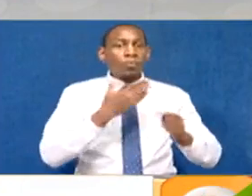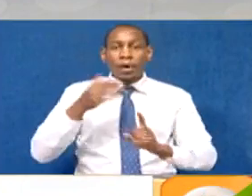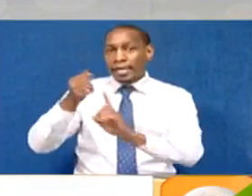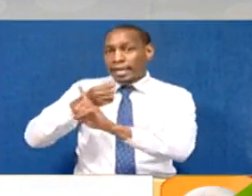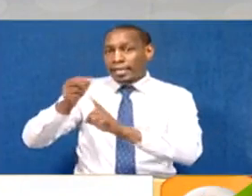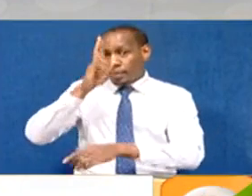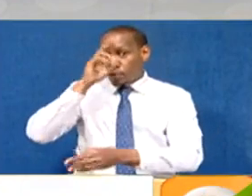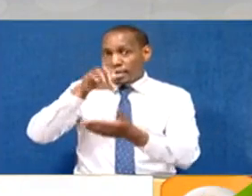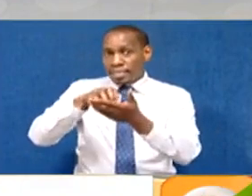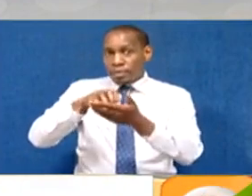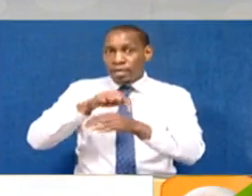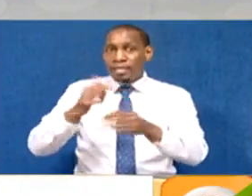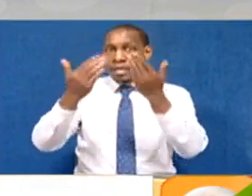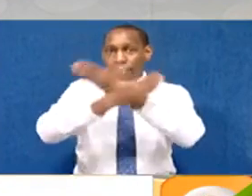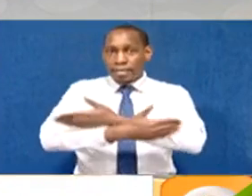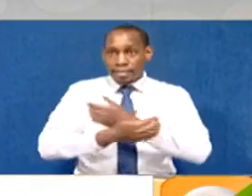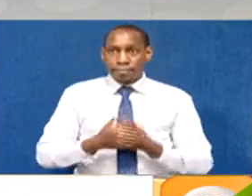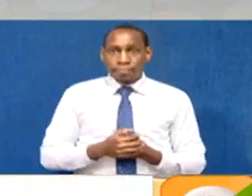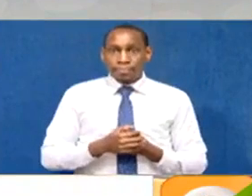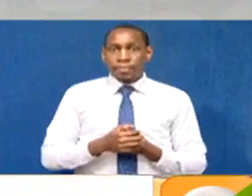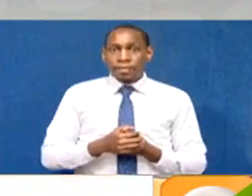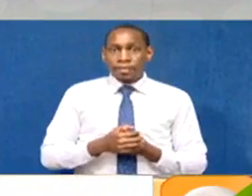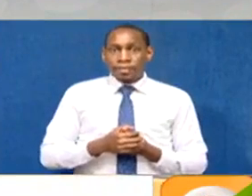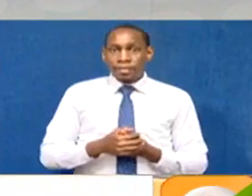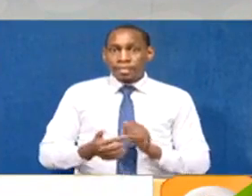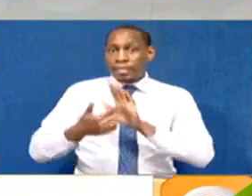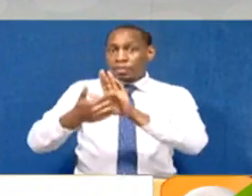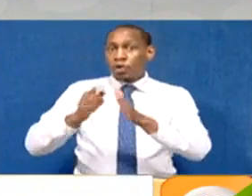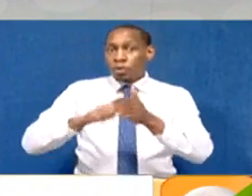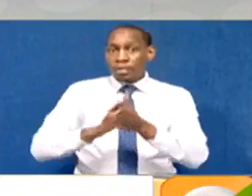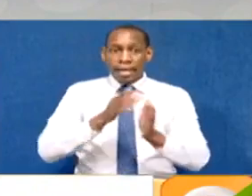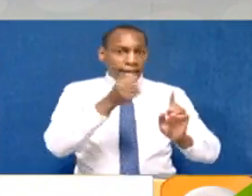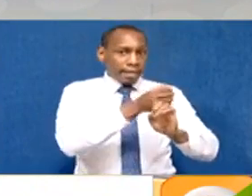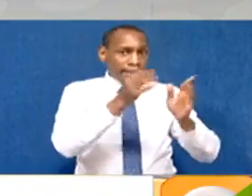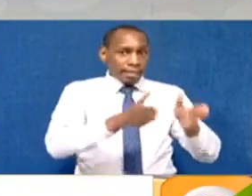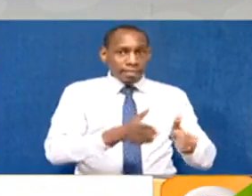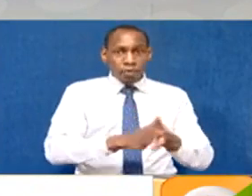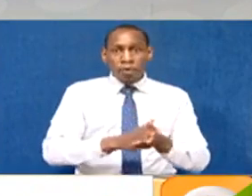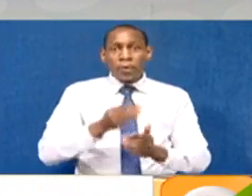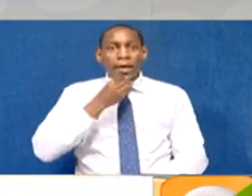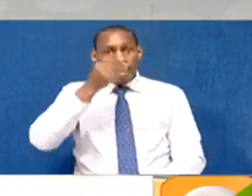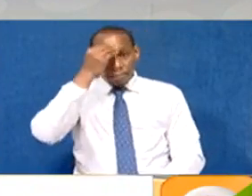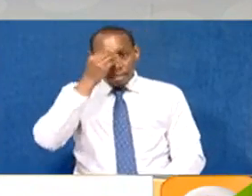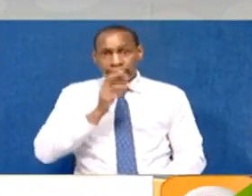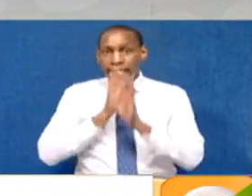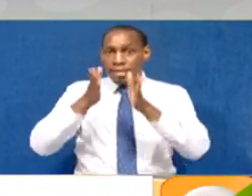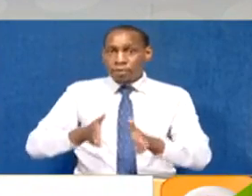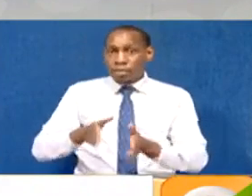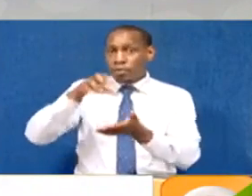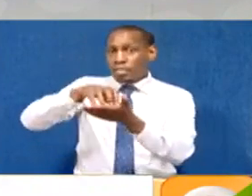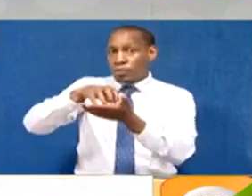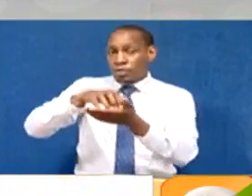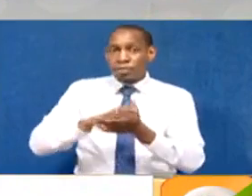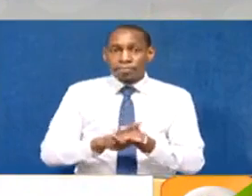attack the police station at night in search of arms. Now, the signal indicates that the attackers would present themselves as reporters of an